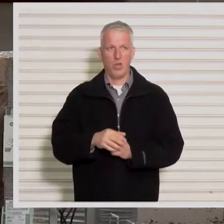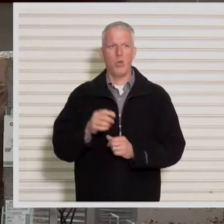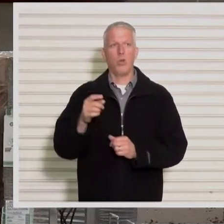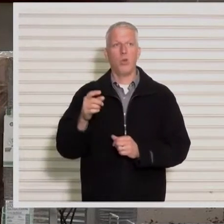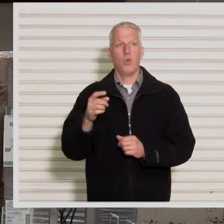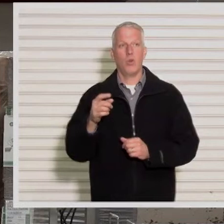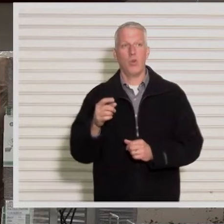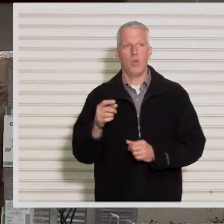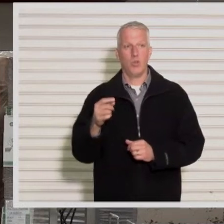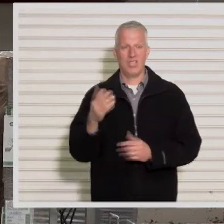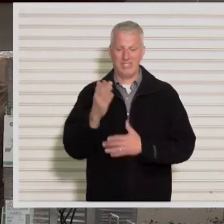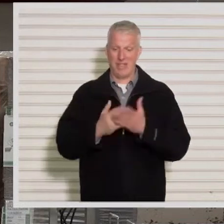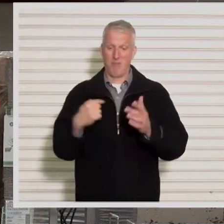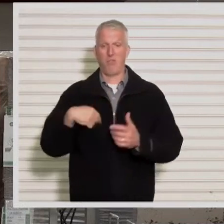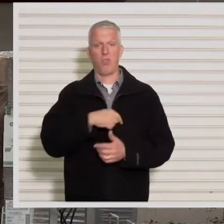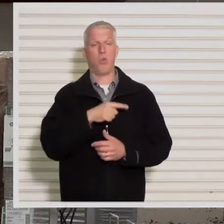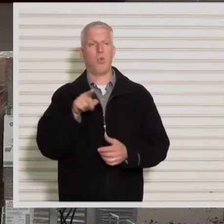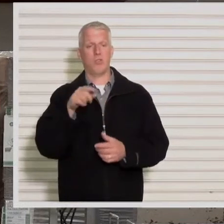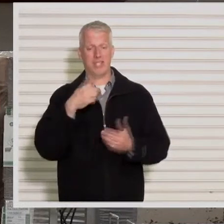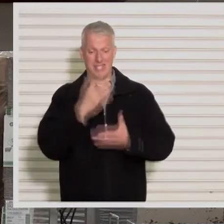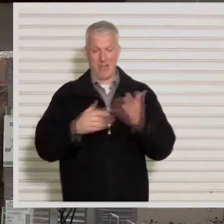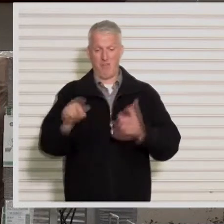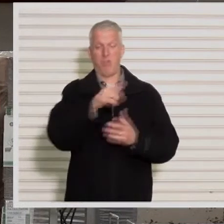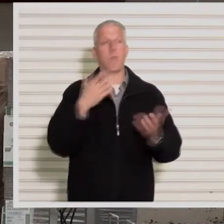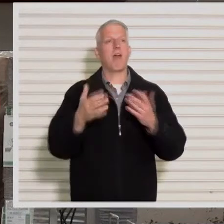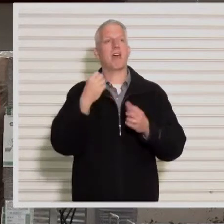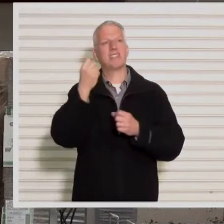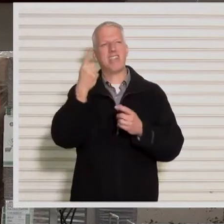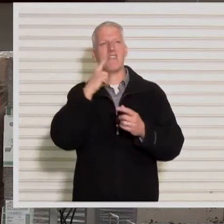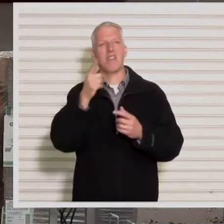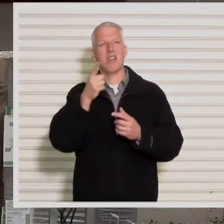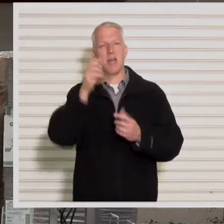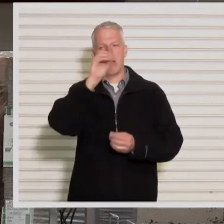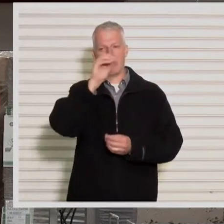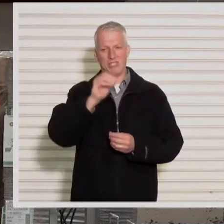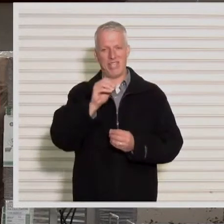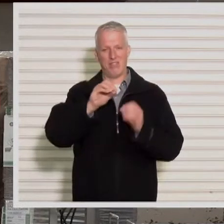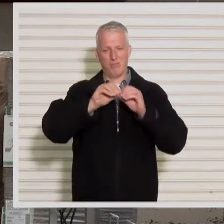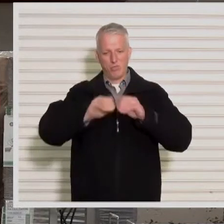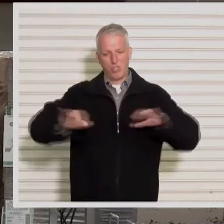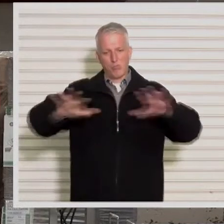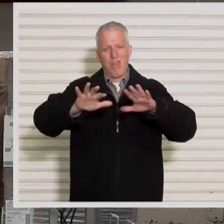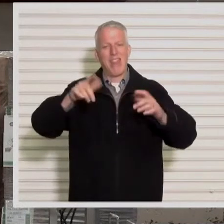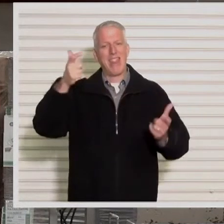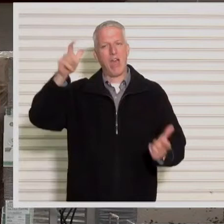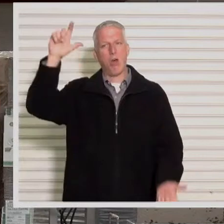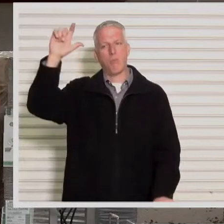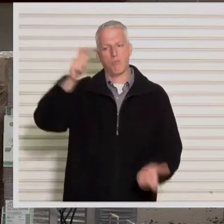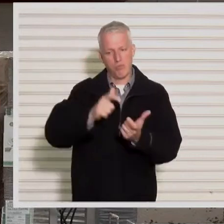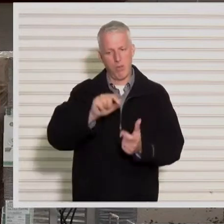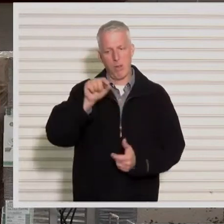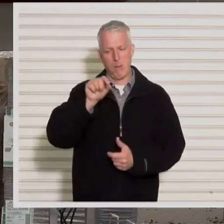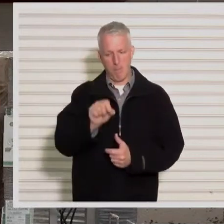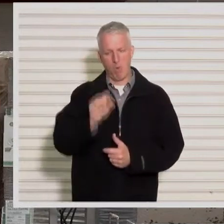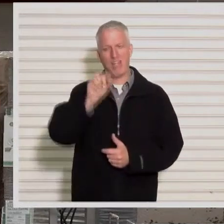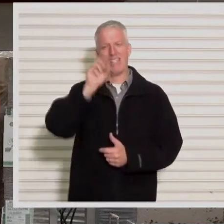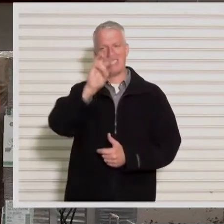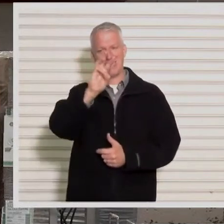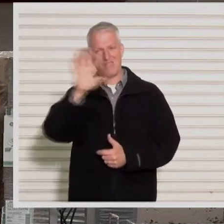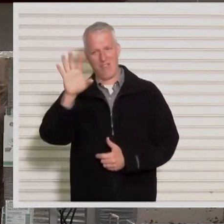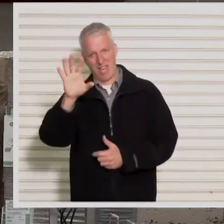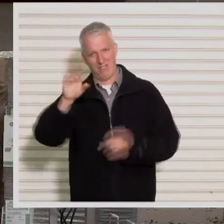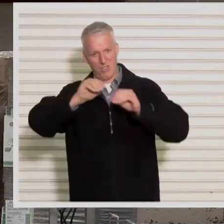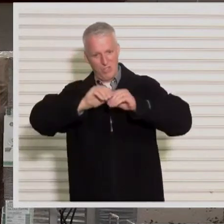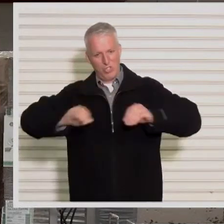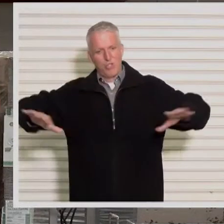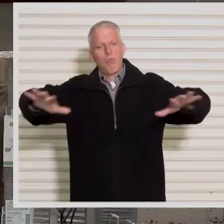you understand, some of you don't, but the rate of spread now down to 0.65. We haven't seen that in many,